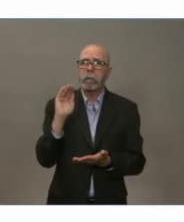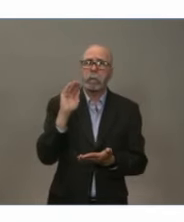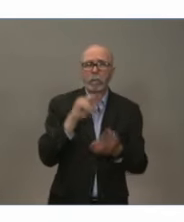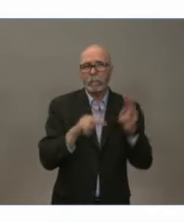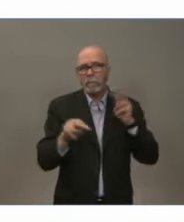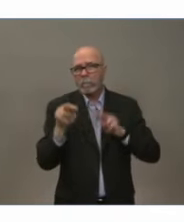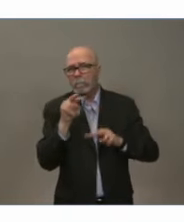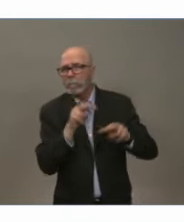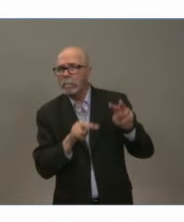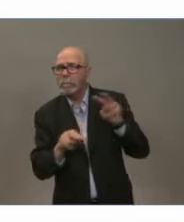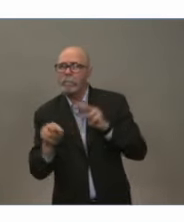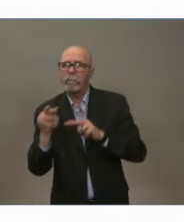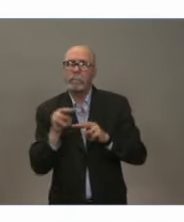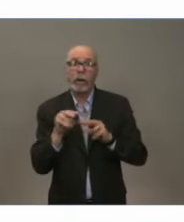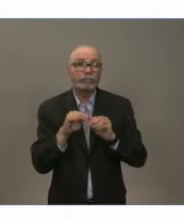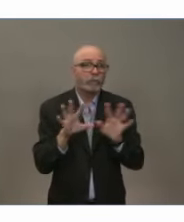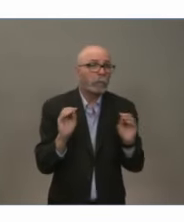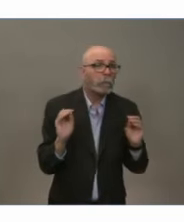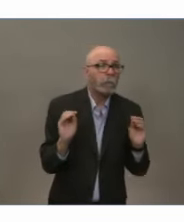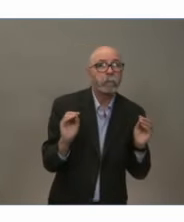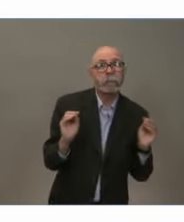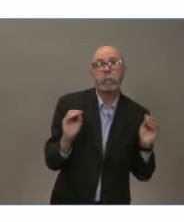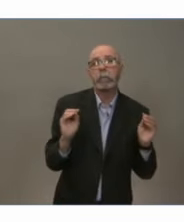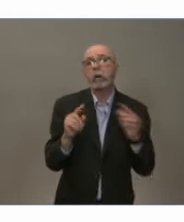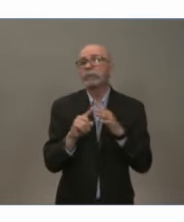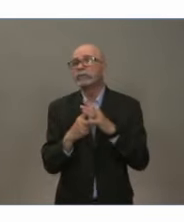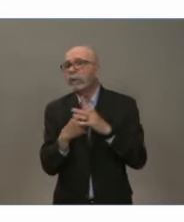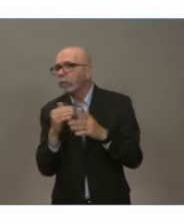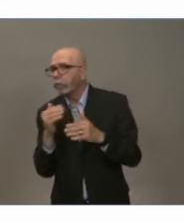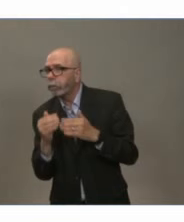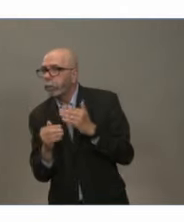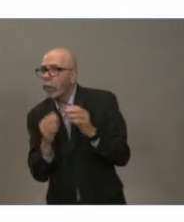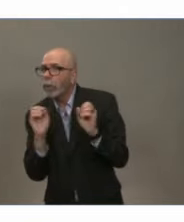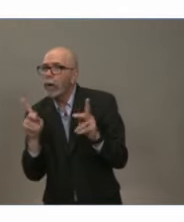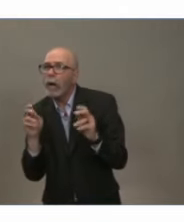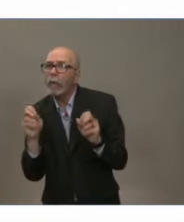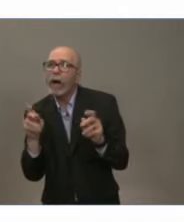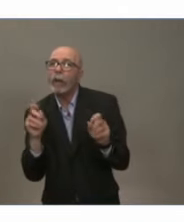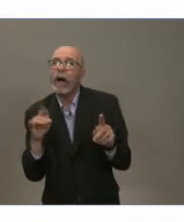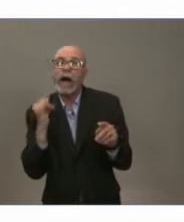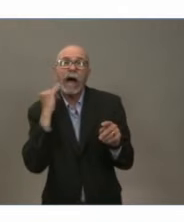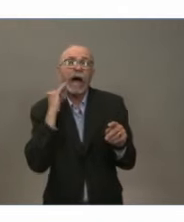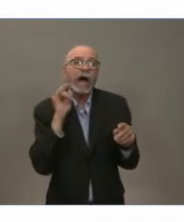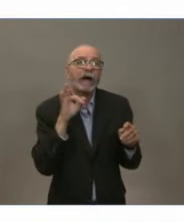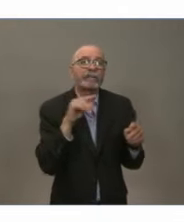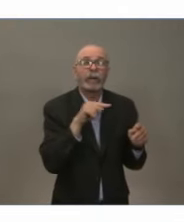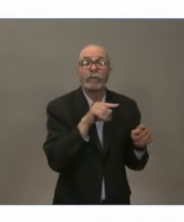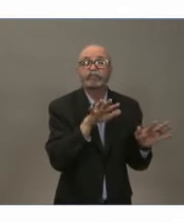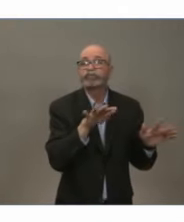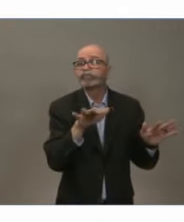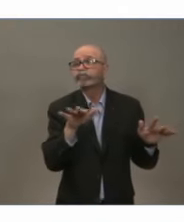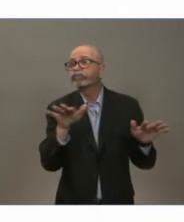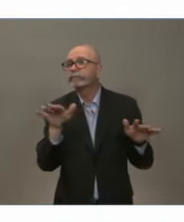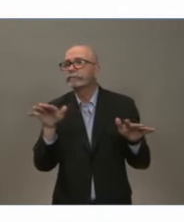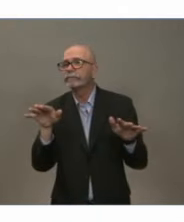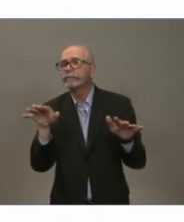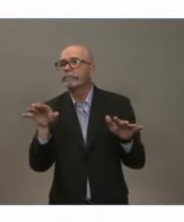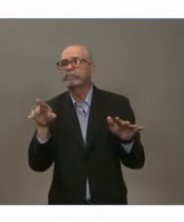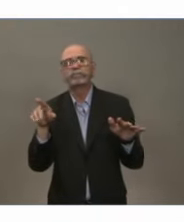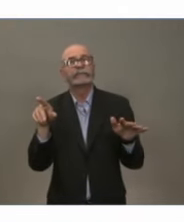progressing. How we actually start to relax these, as I said yesterday, this is